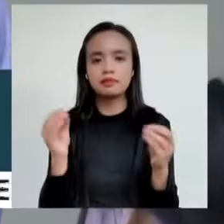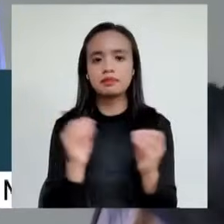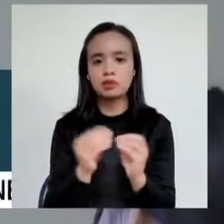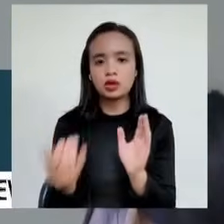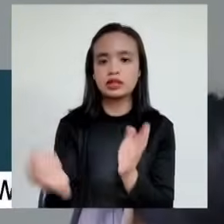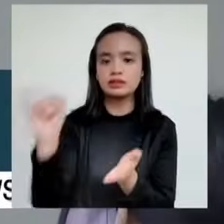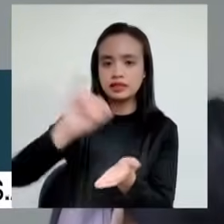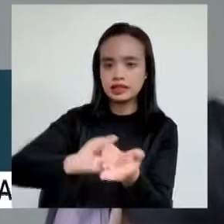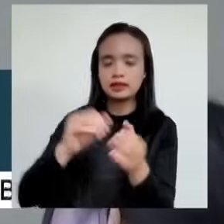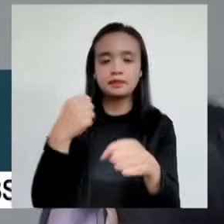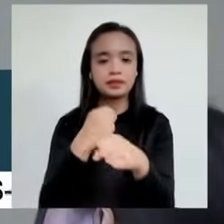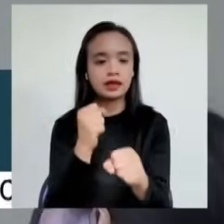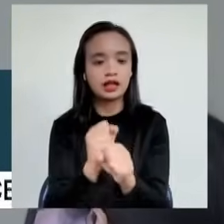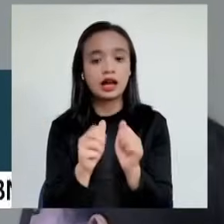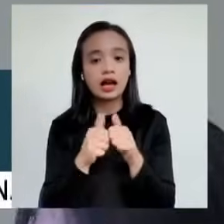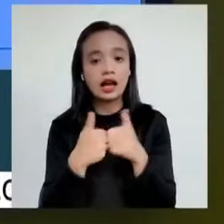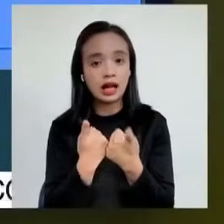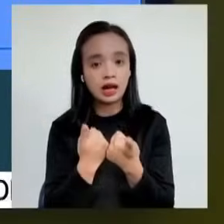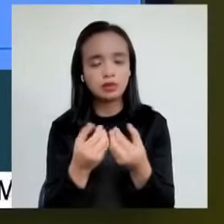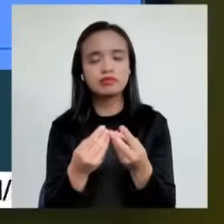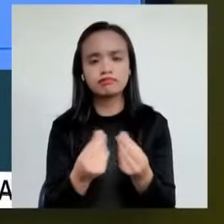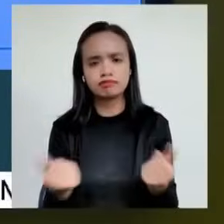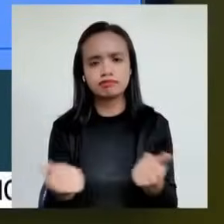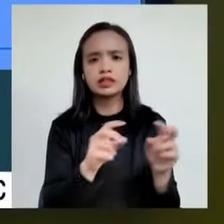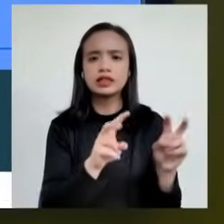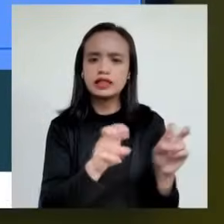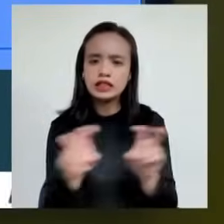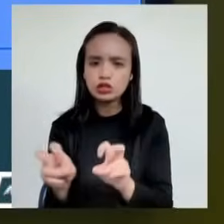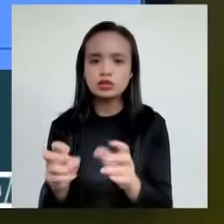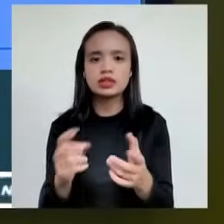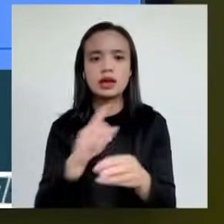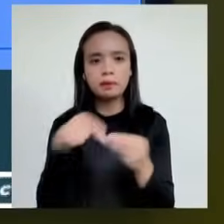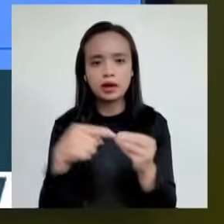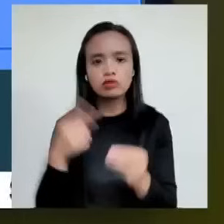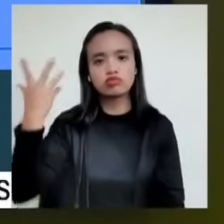by resolving issues on corruption and by upholding the